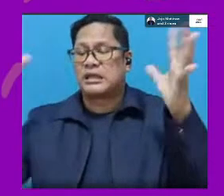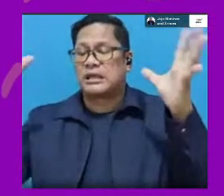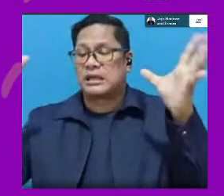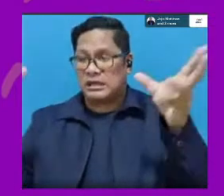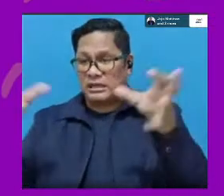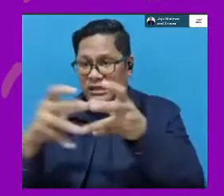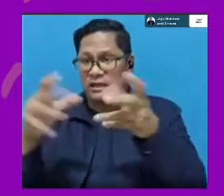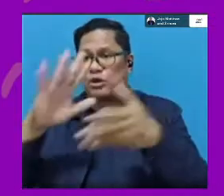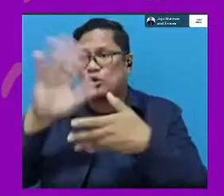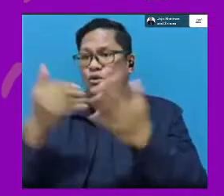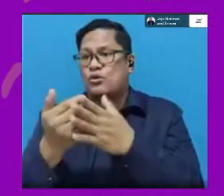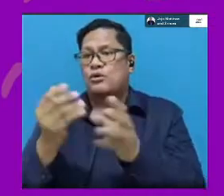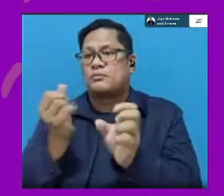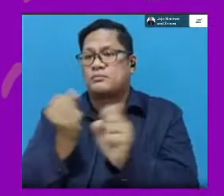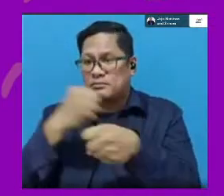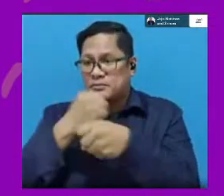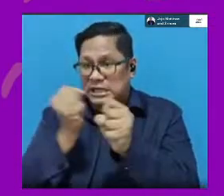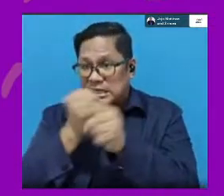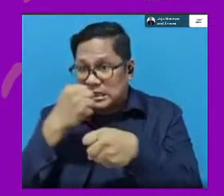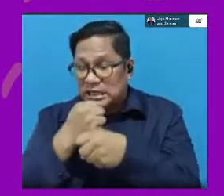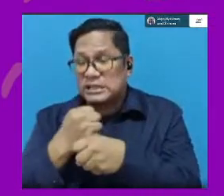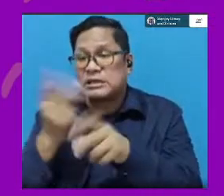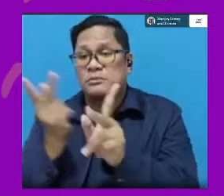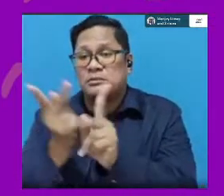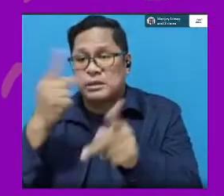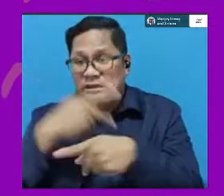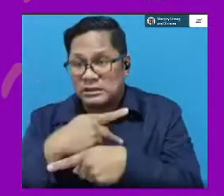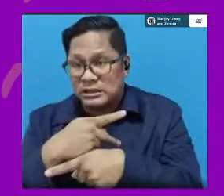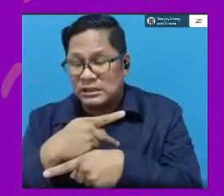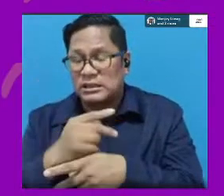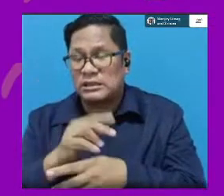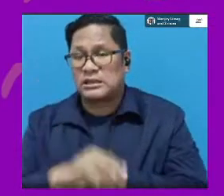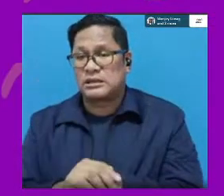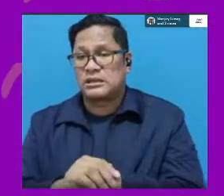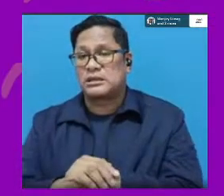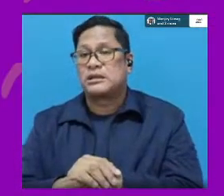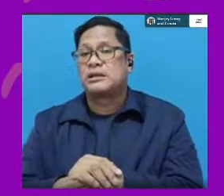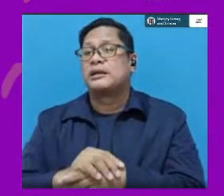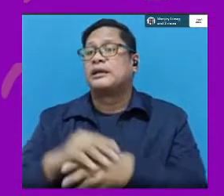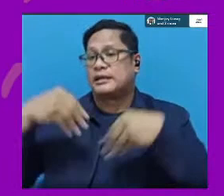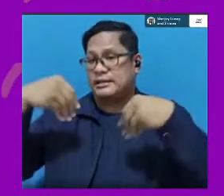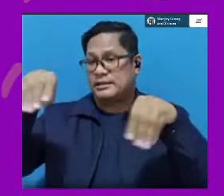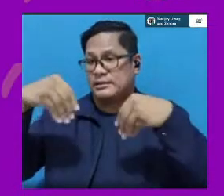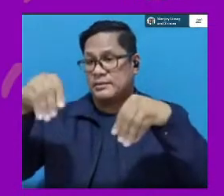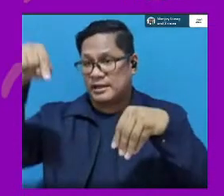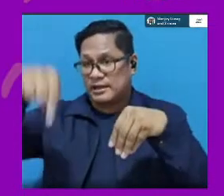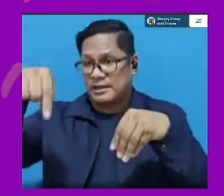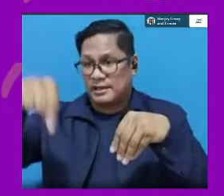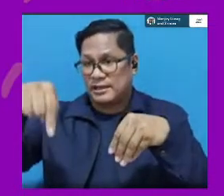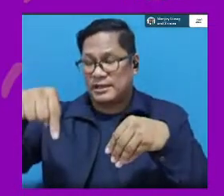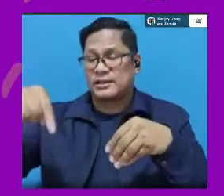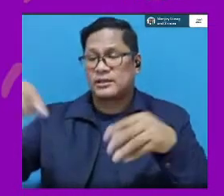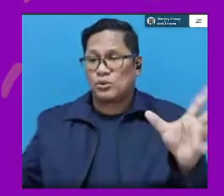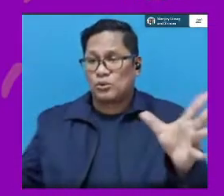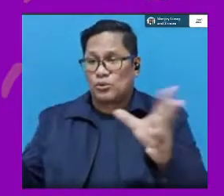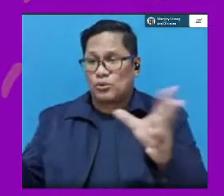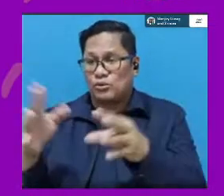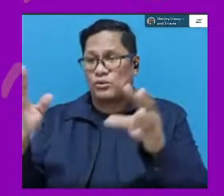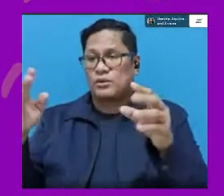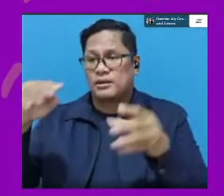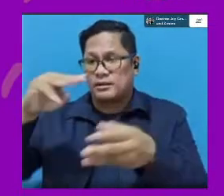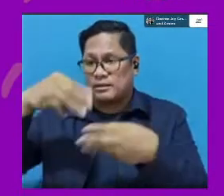the producers and in the market. So we had